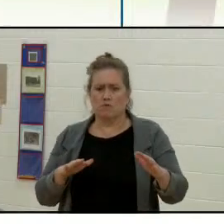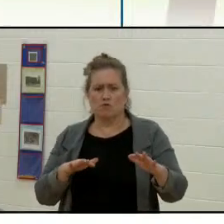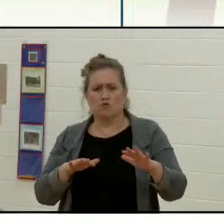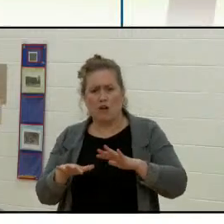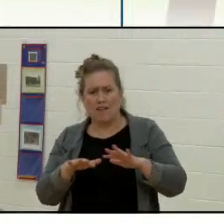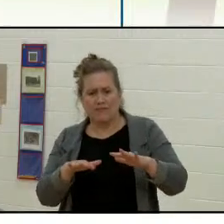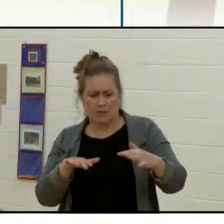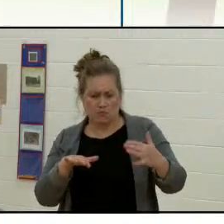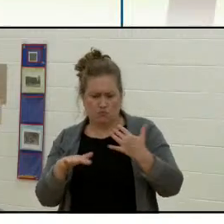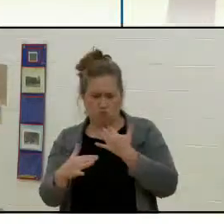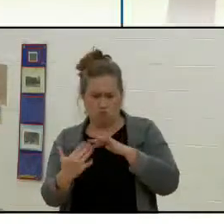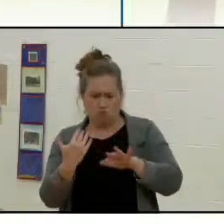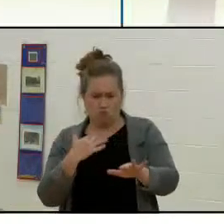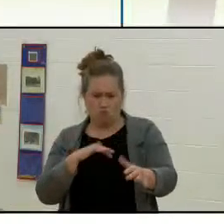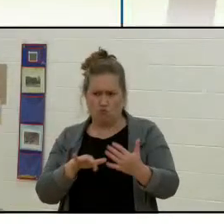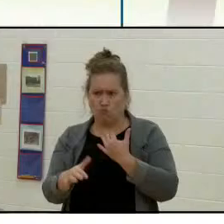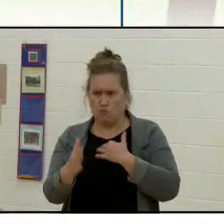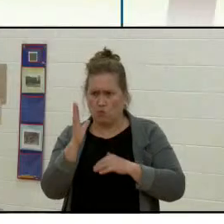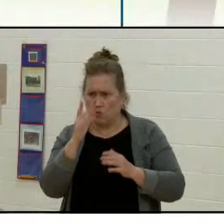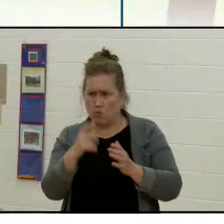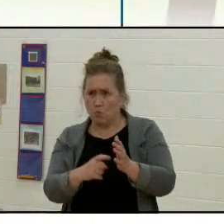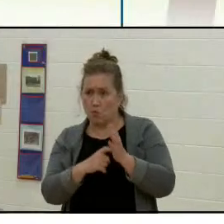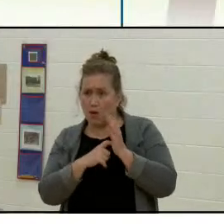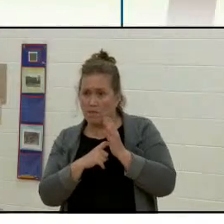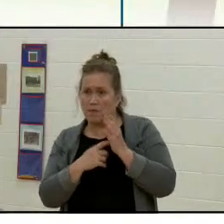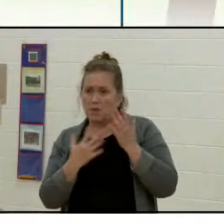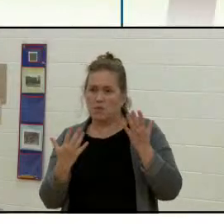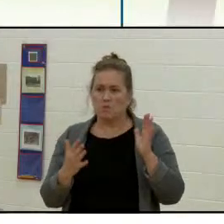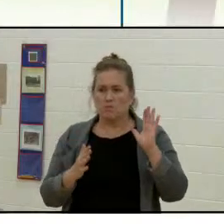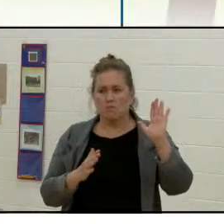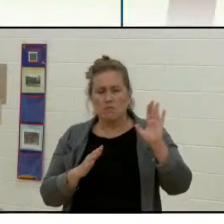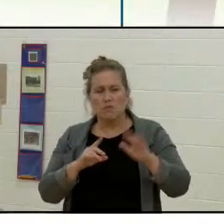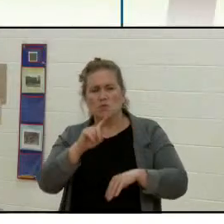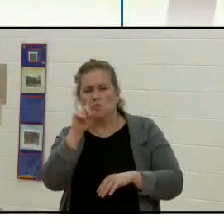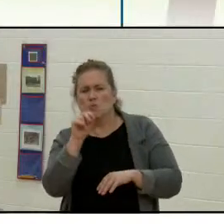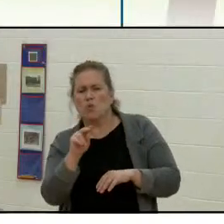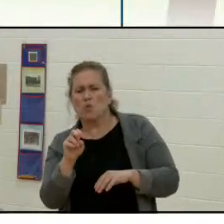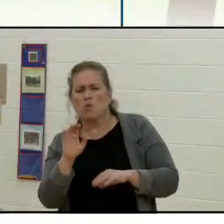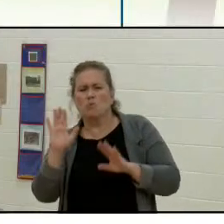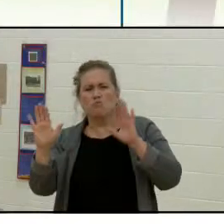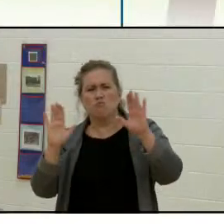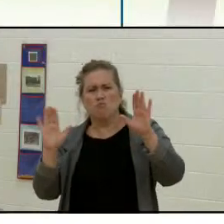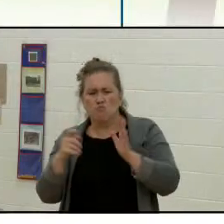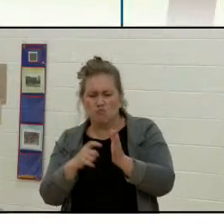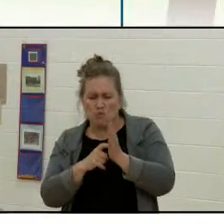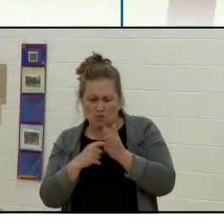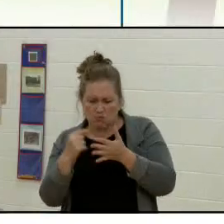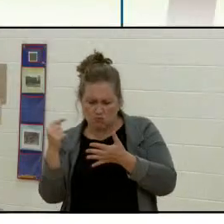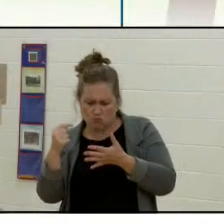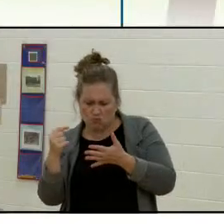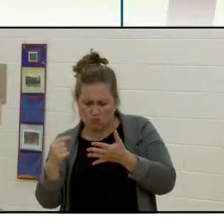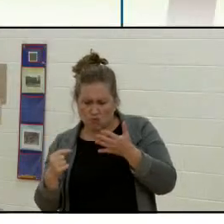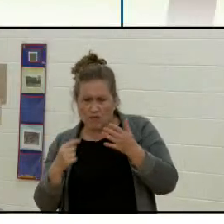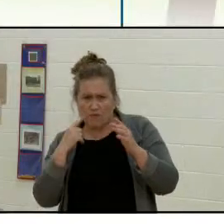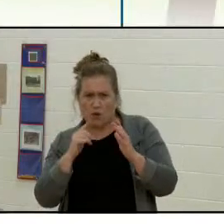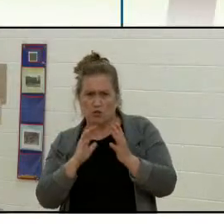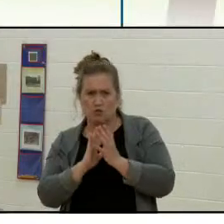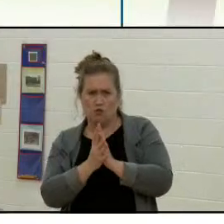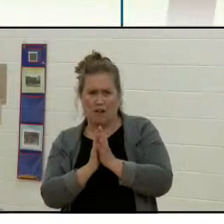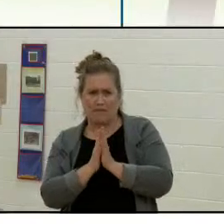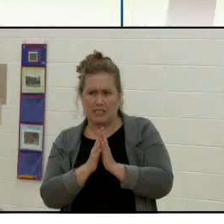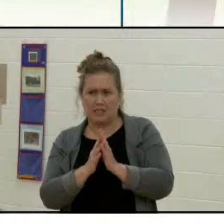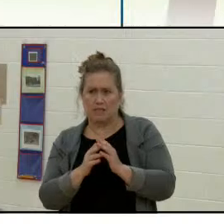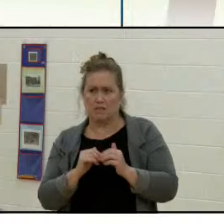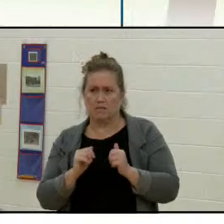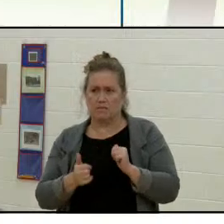ordinance requirements for things like shade, and also to introduce some more pedestrian crossings through that area